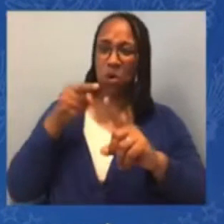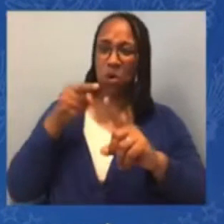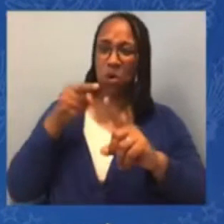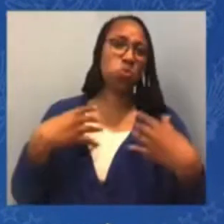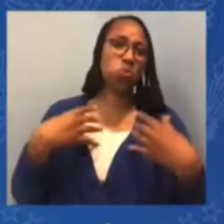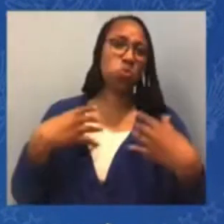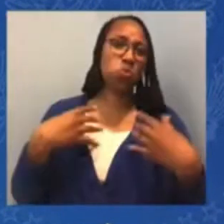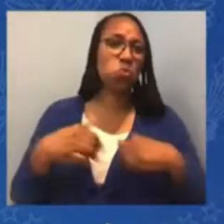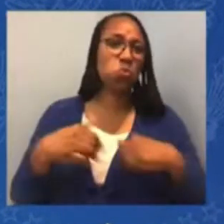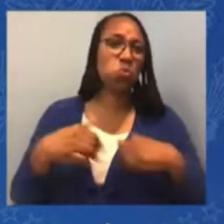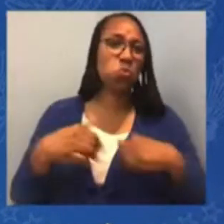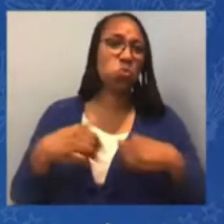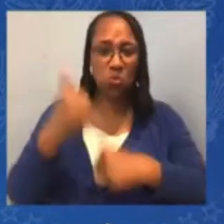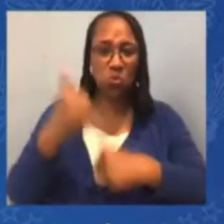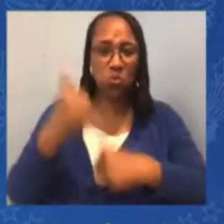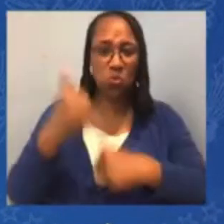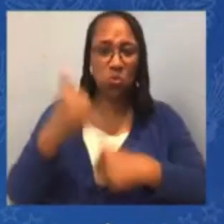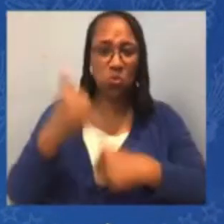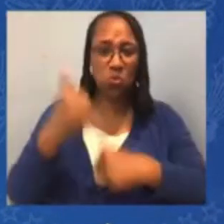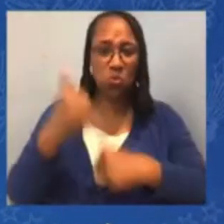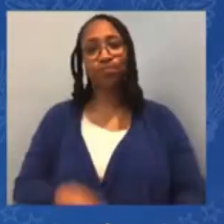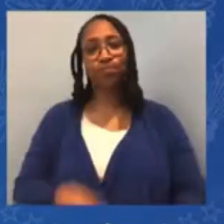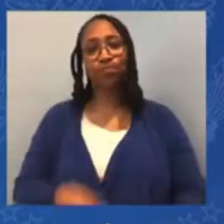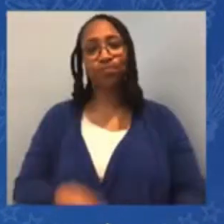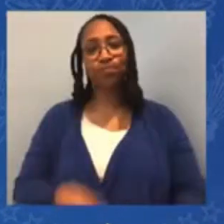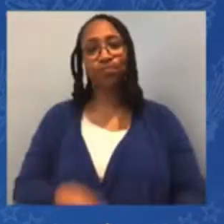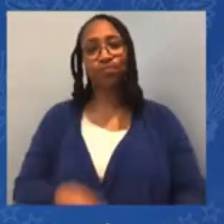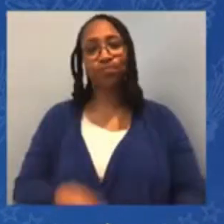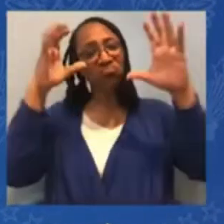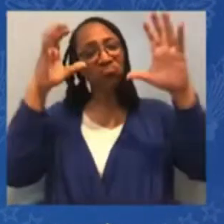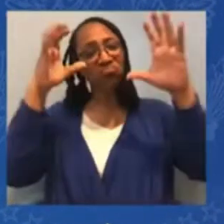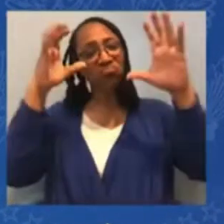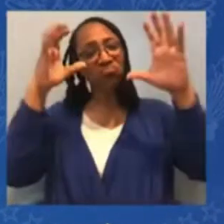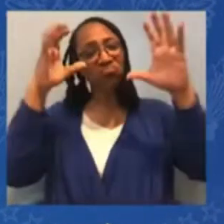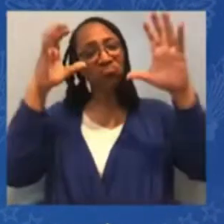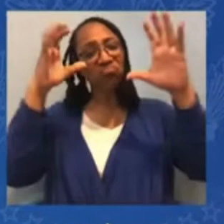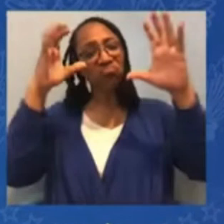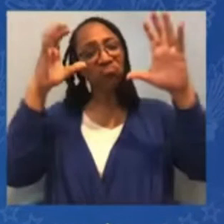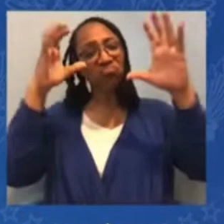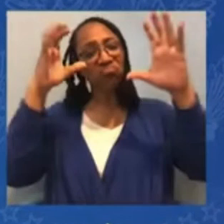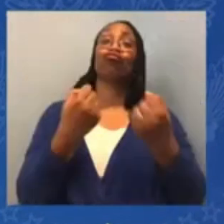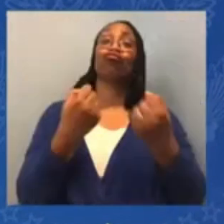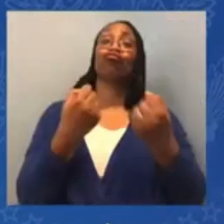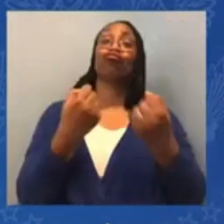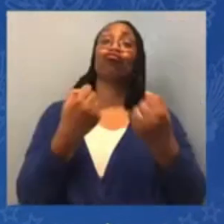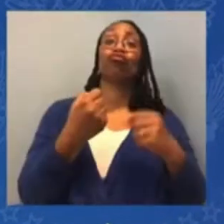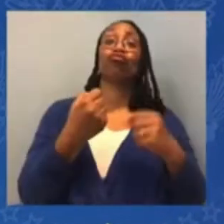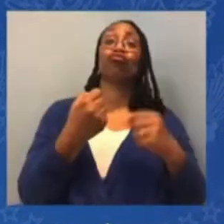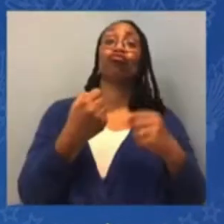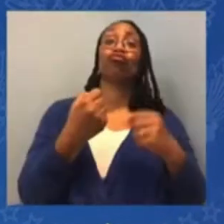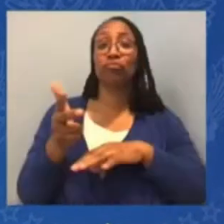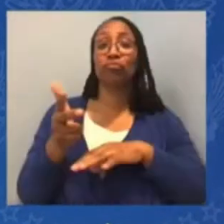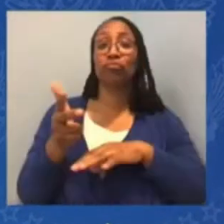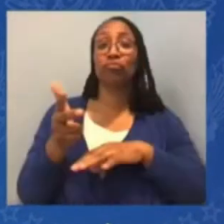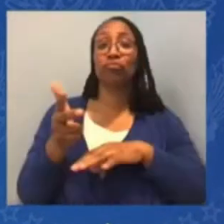13, 14 years old, gets in your car, takes in a joyride and kills someone, guess what? You're